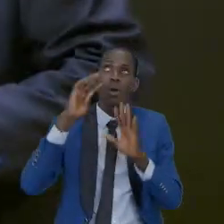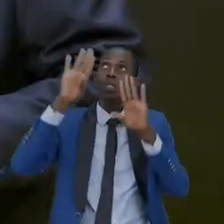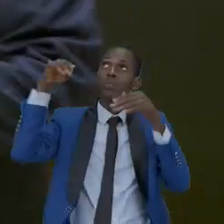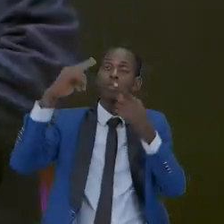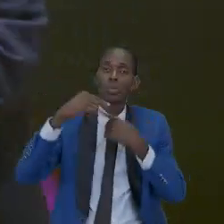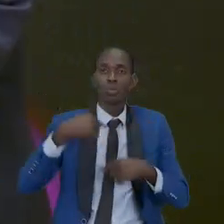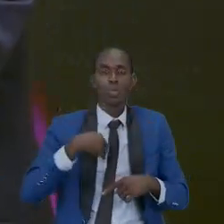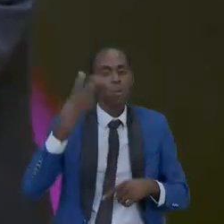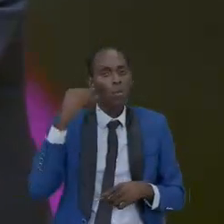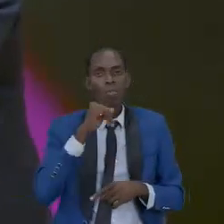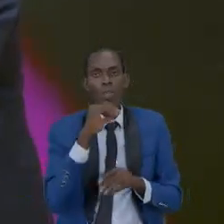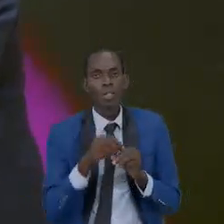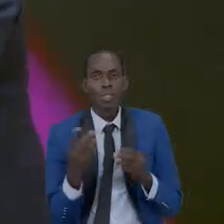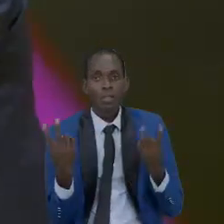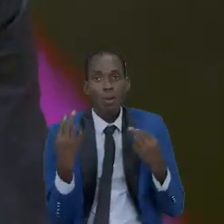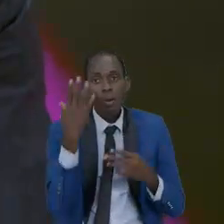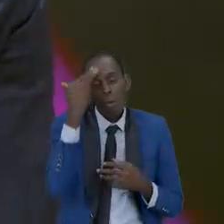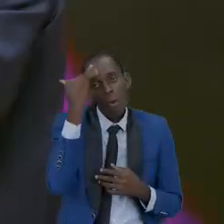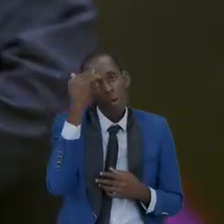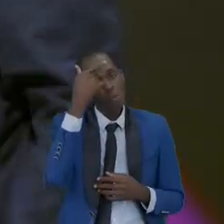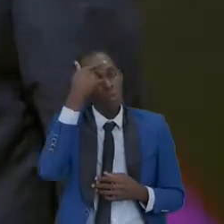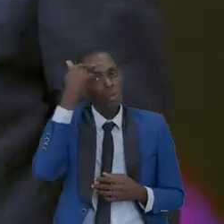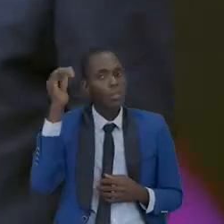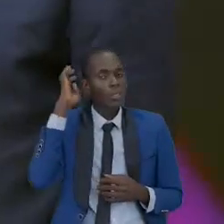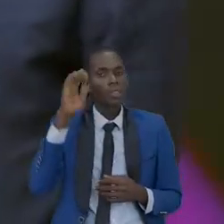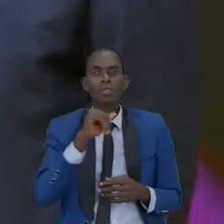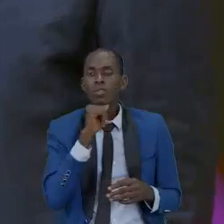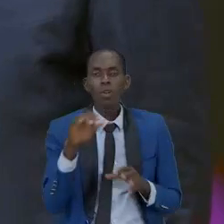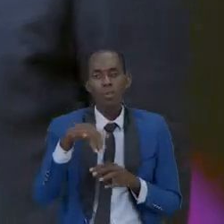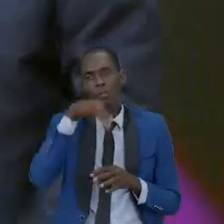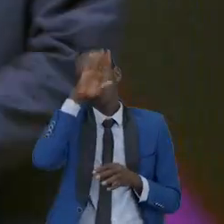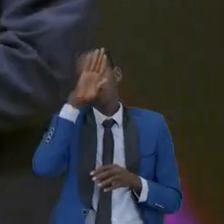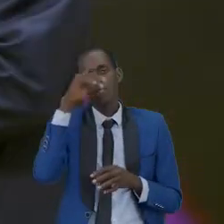not in vain, because he did not frustrate the